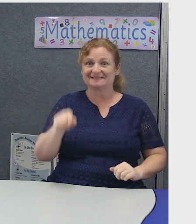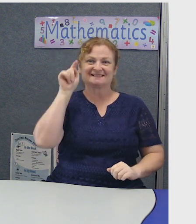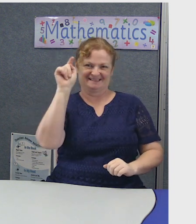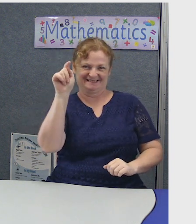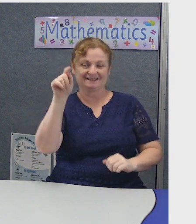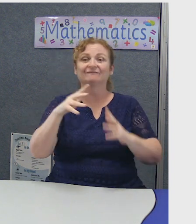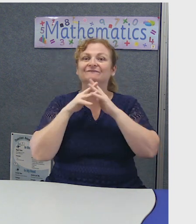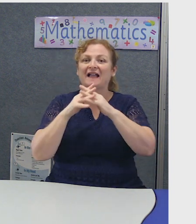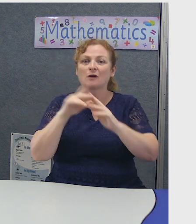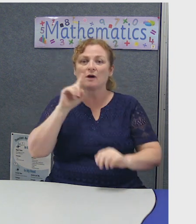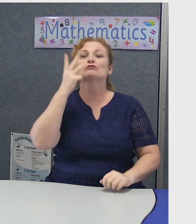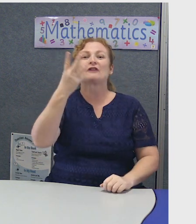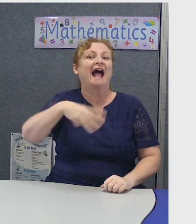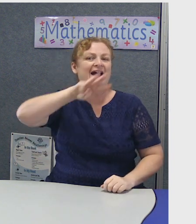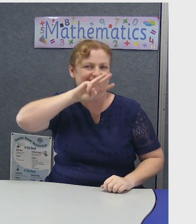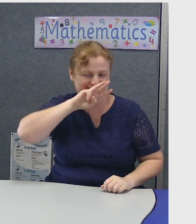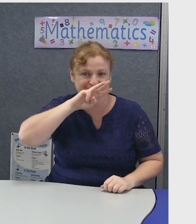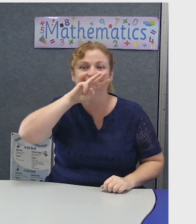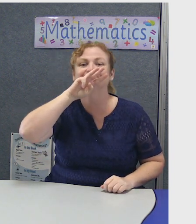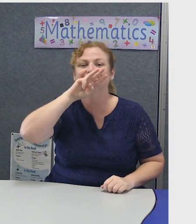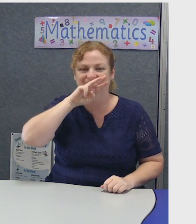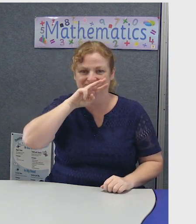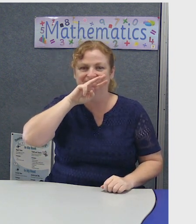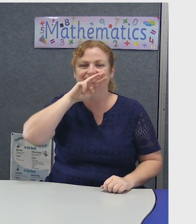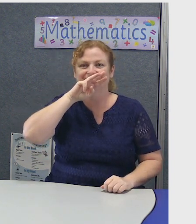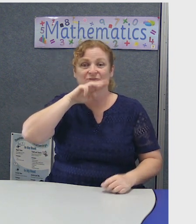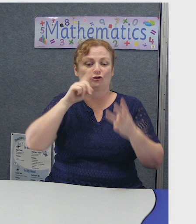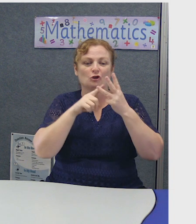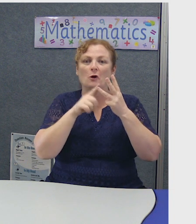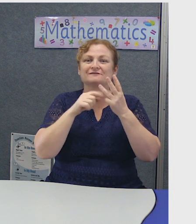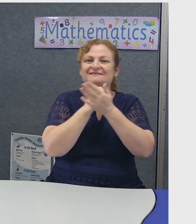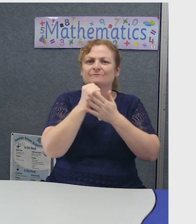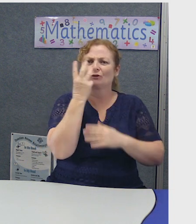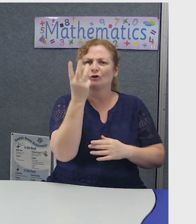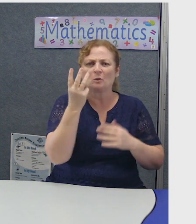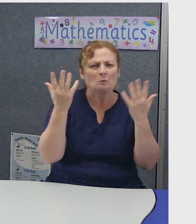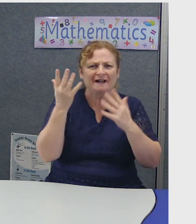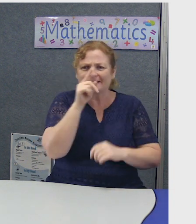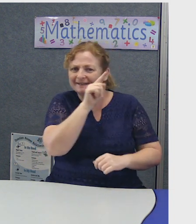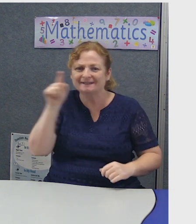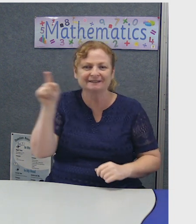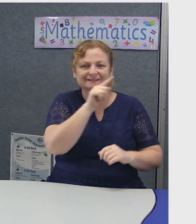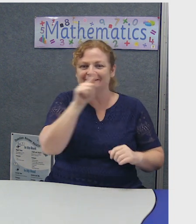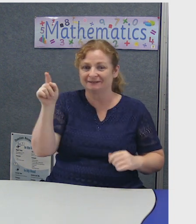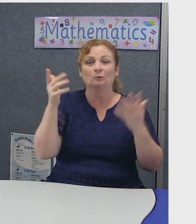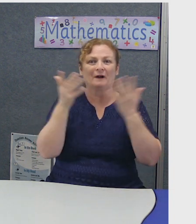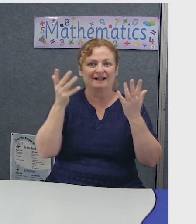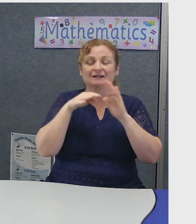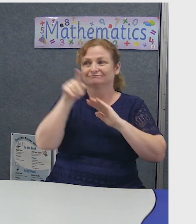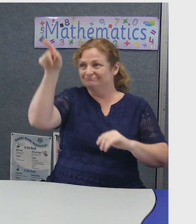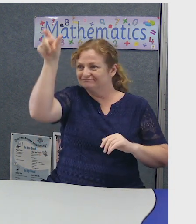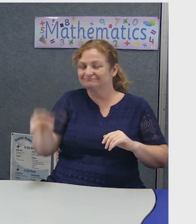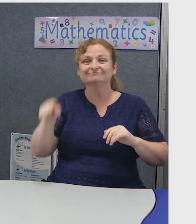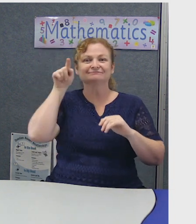of 300. And the third digit, 3, is in the place value position